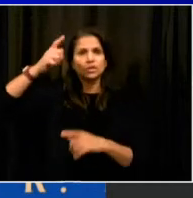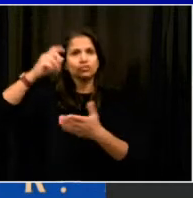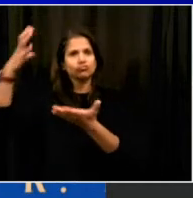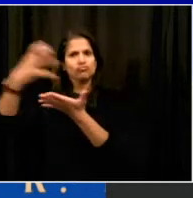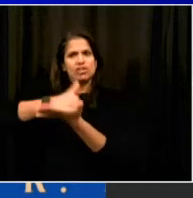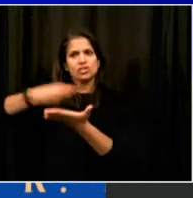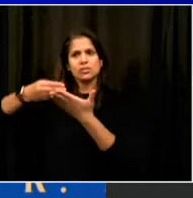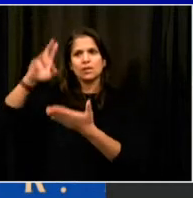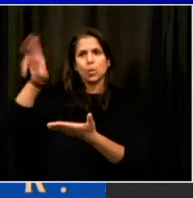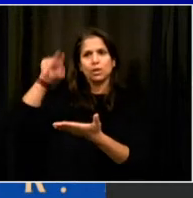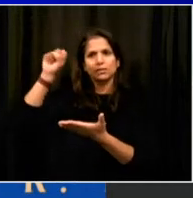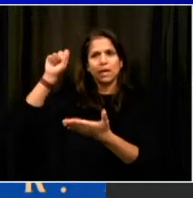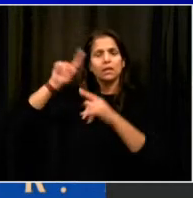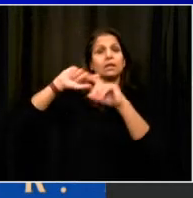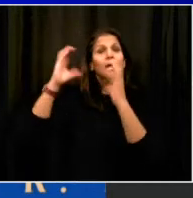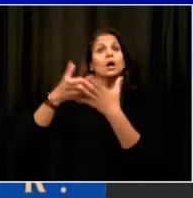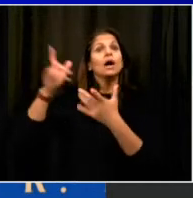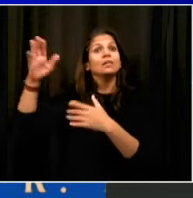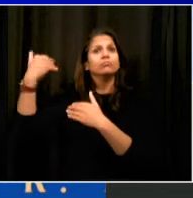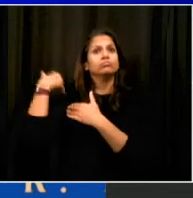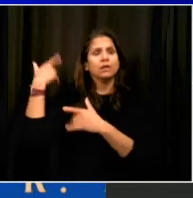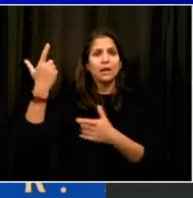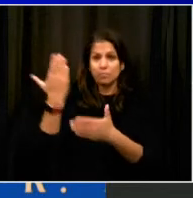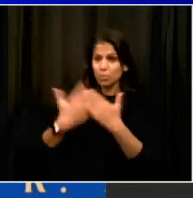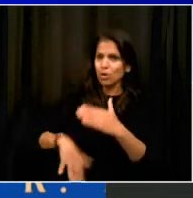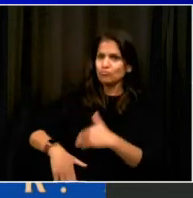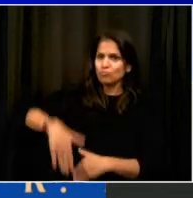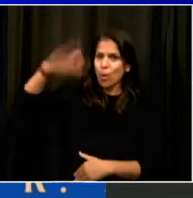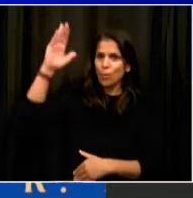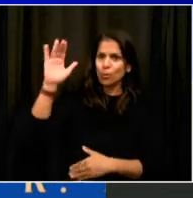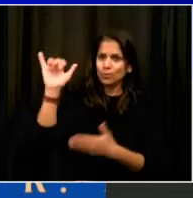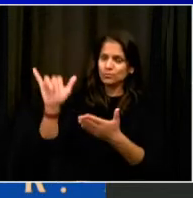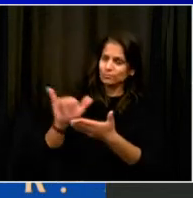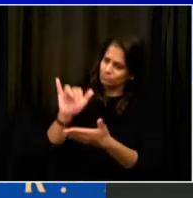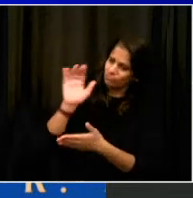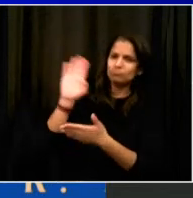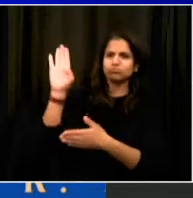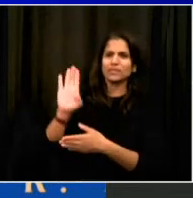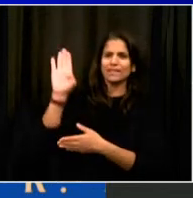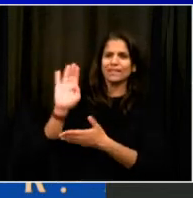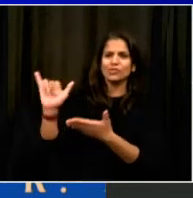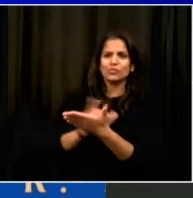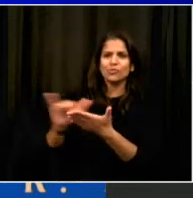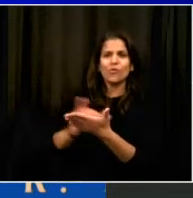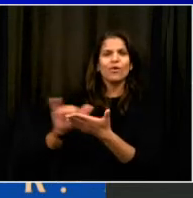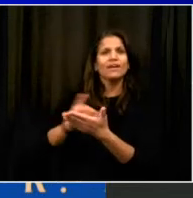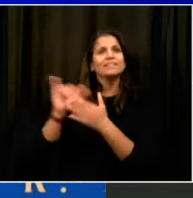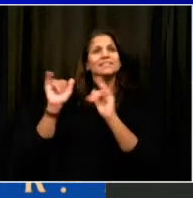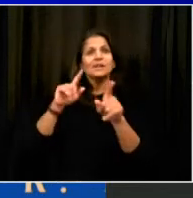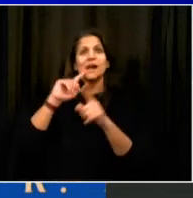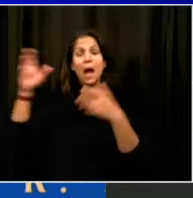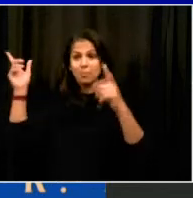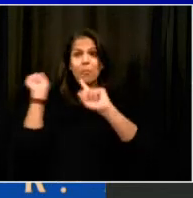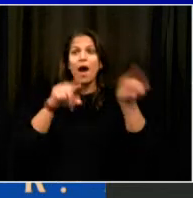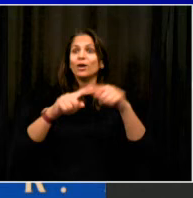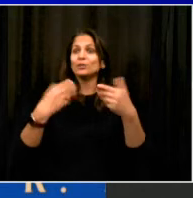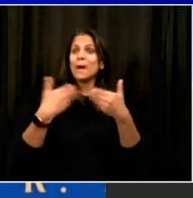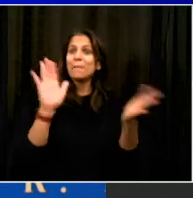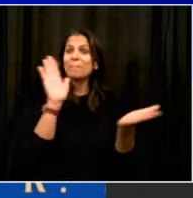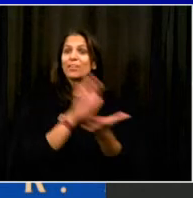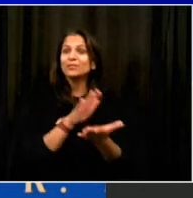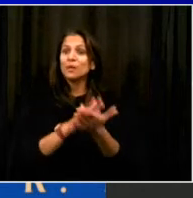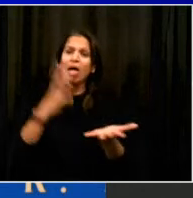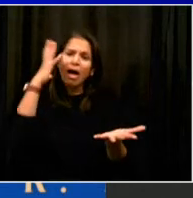Brooklyn, and went to Fort Hamilton High School. In fact, she was the valedictorian of her class at Fort Hamilton High